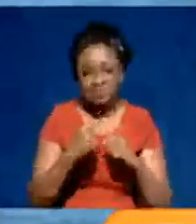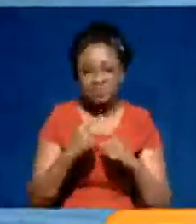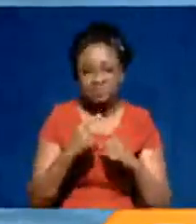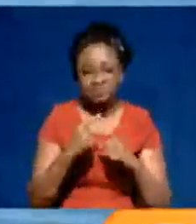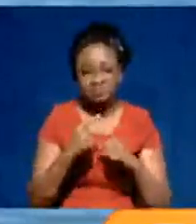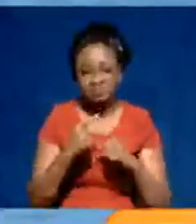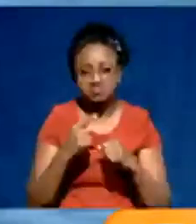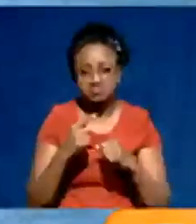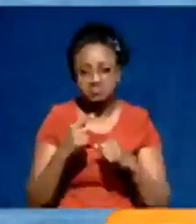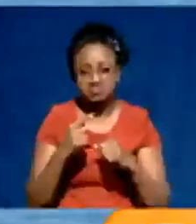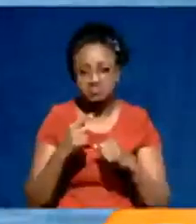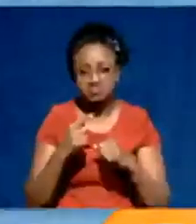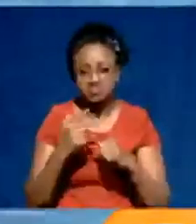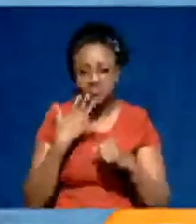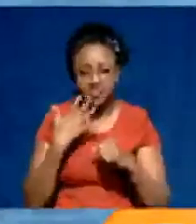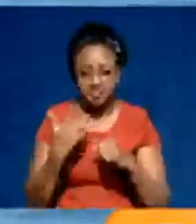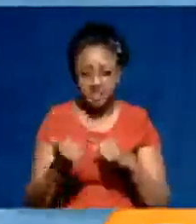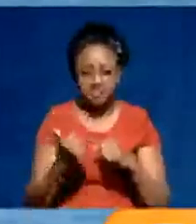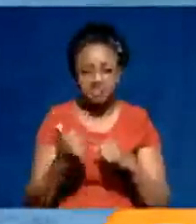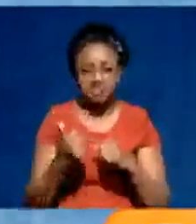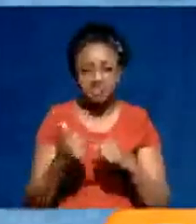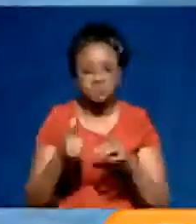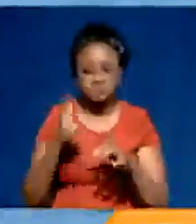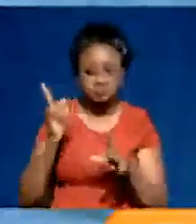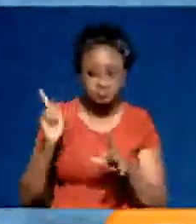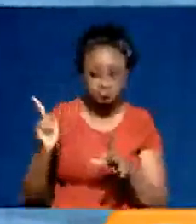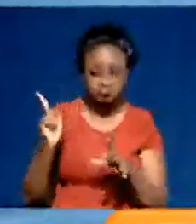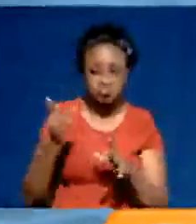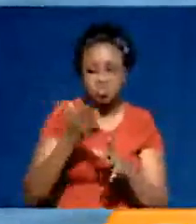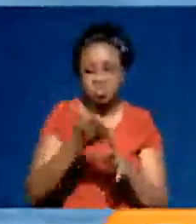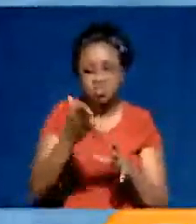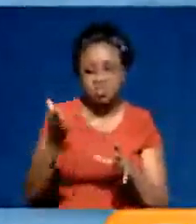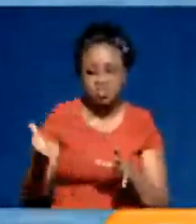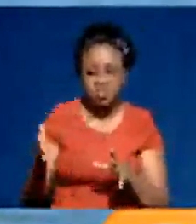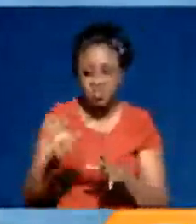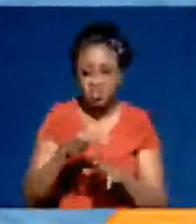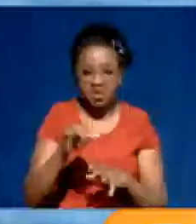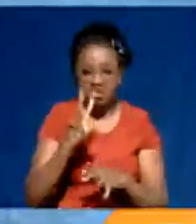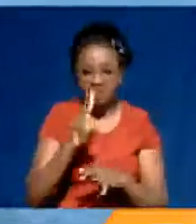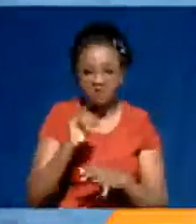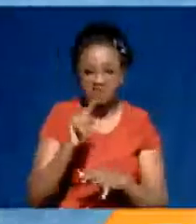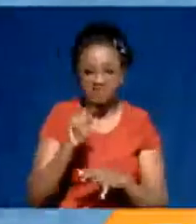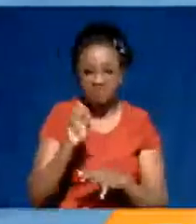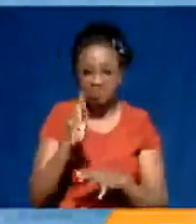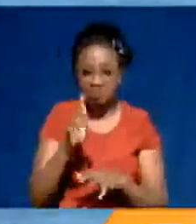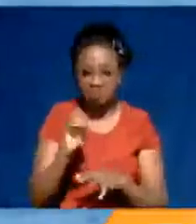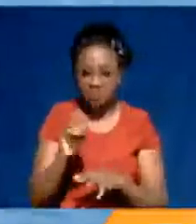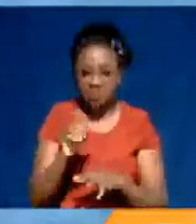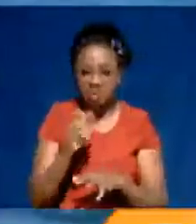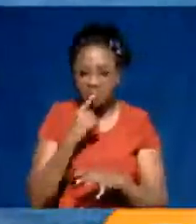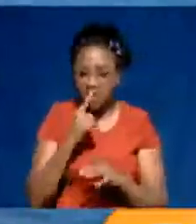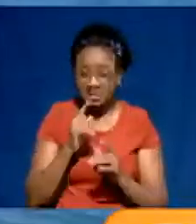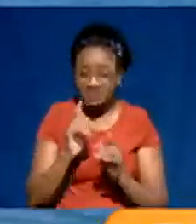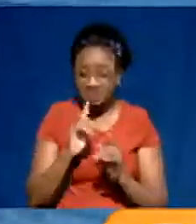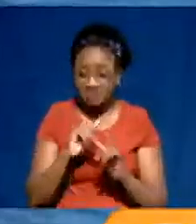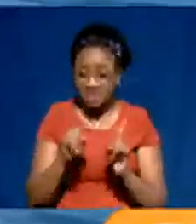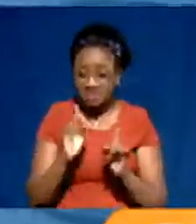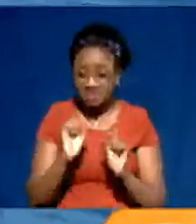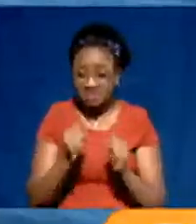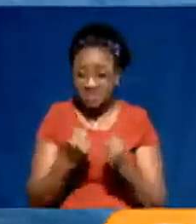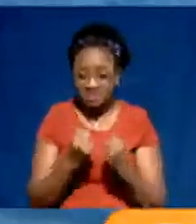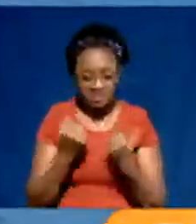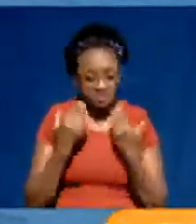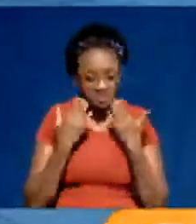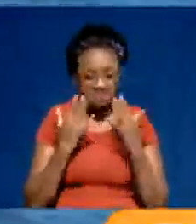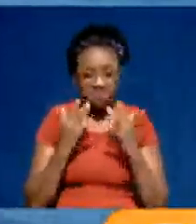Victoria. Though this technique is gaining popularity, issues of safety have emerged of late. As long as you have